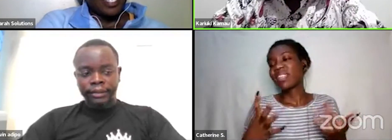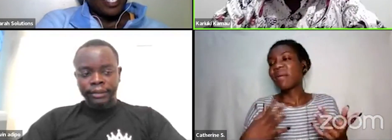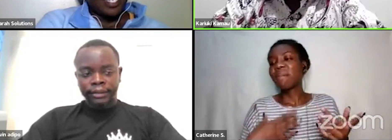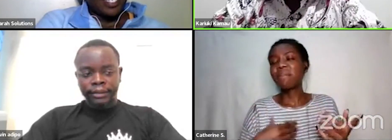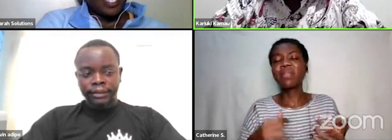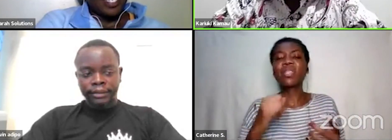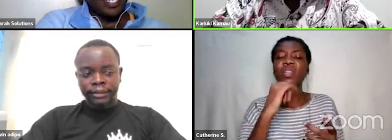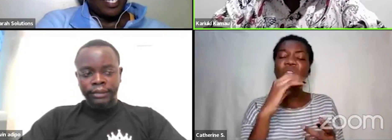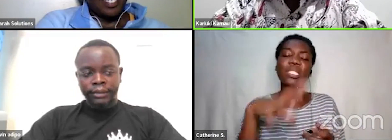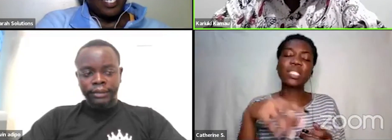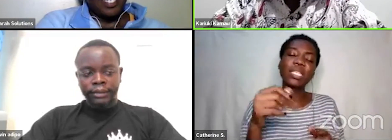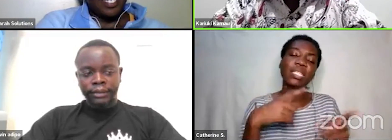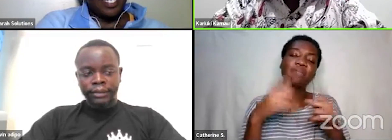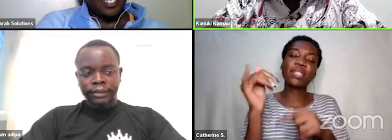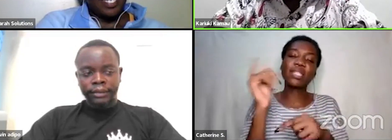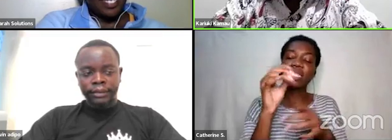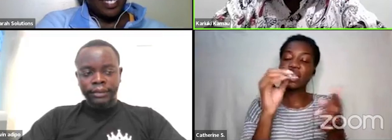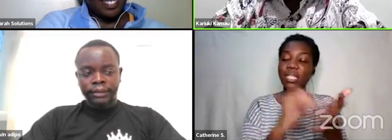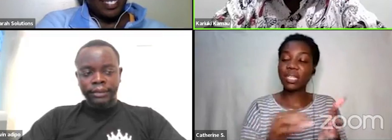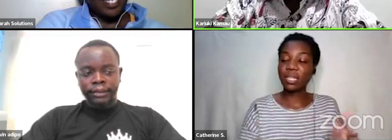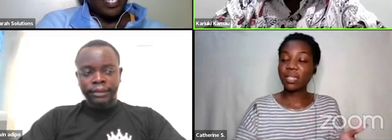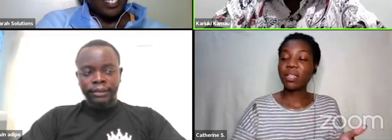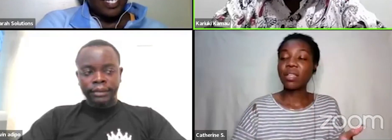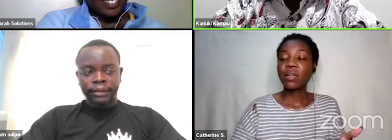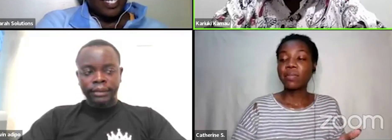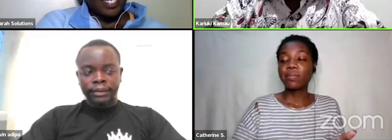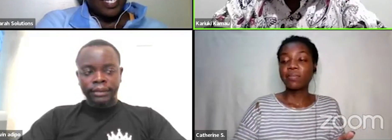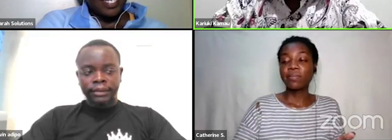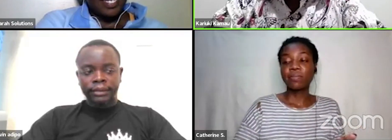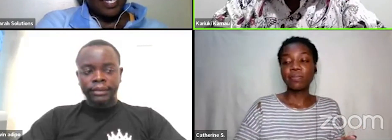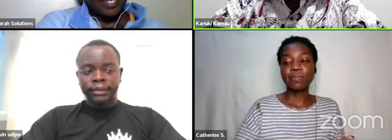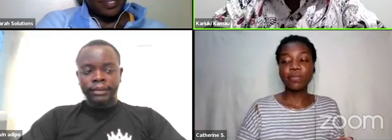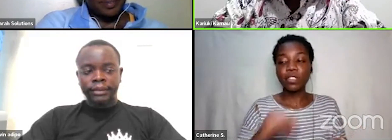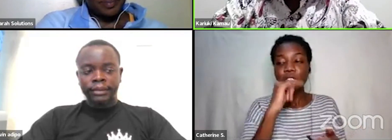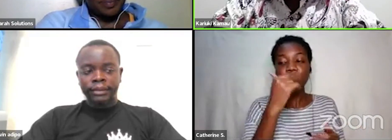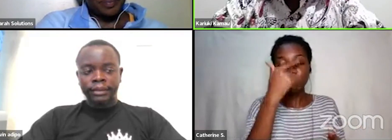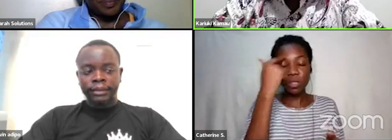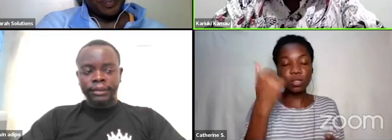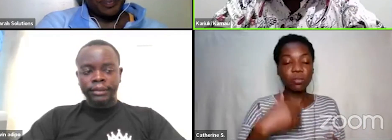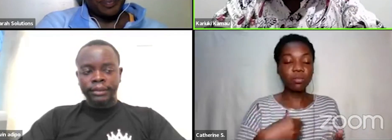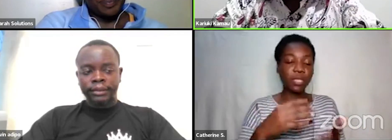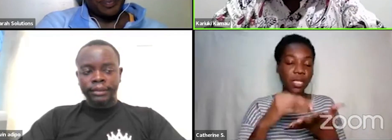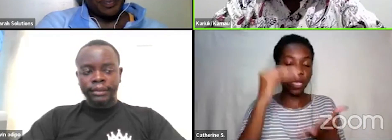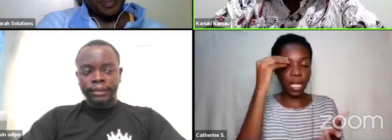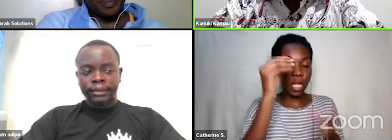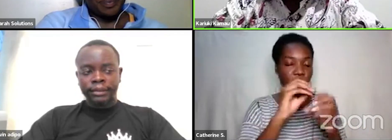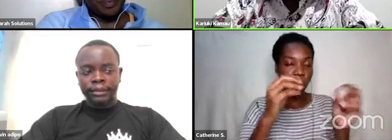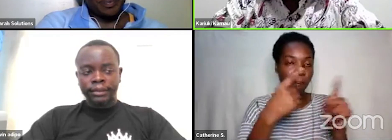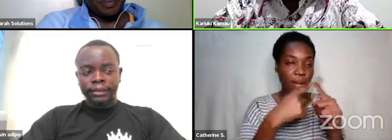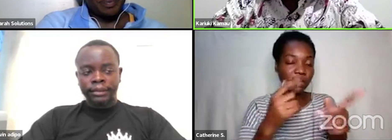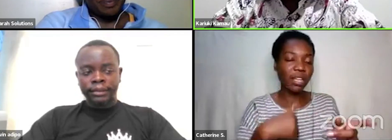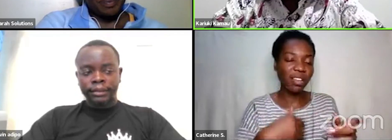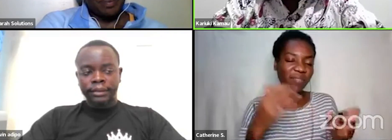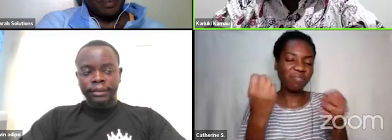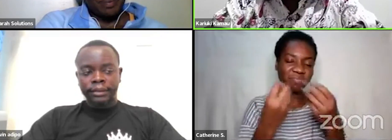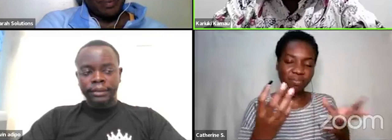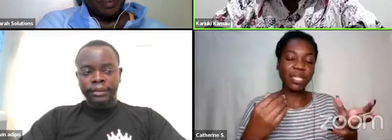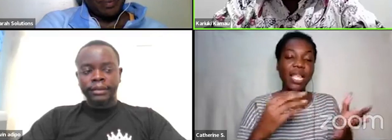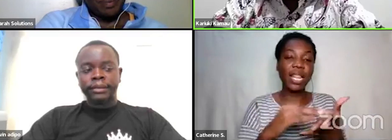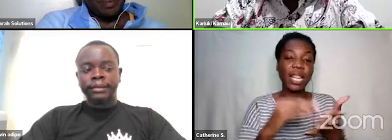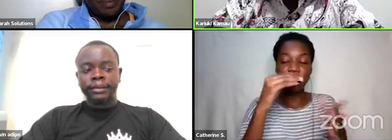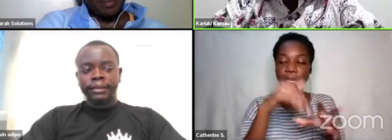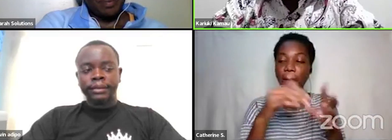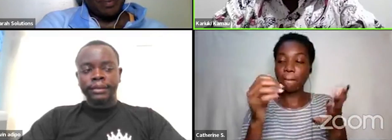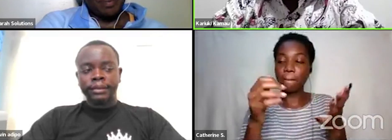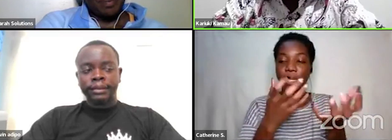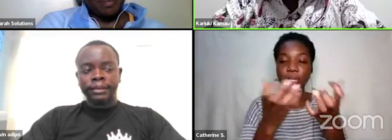take that journey. Not that I didn't learn, but there is so much you learn in business than in employment.